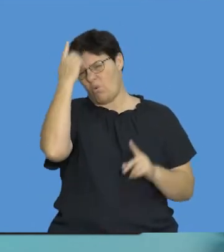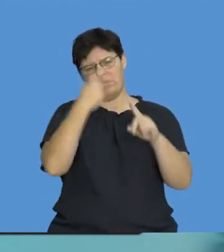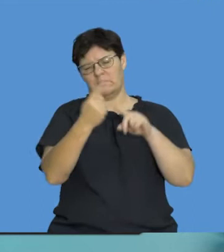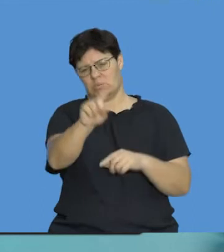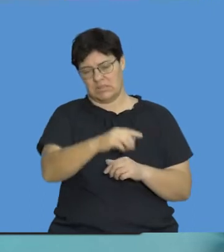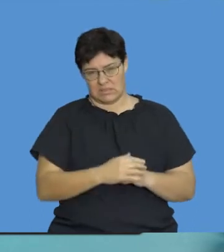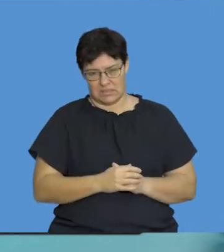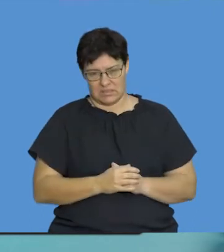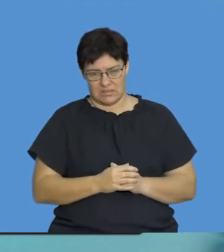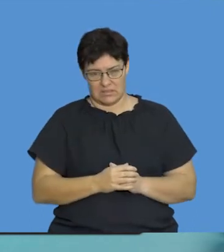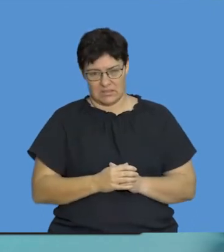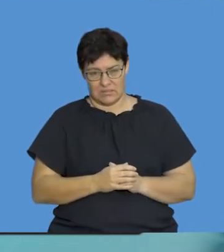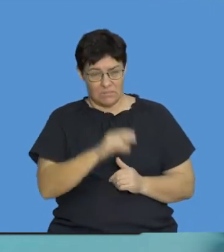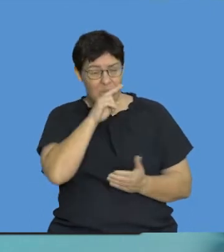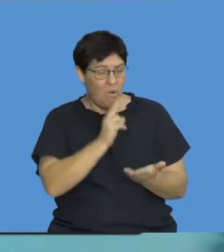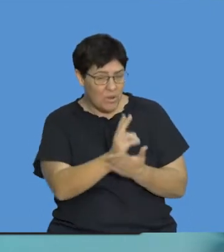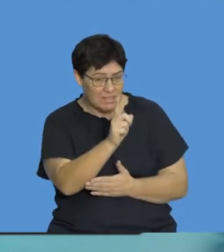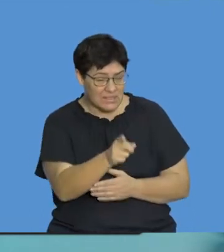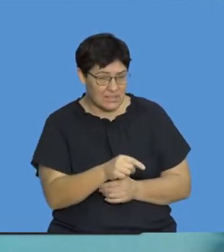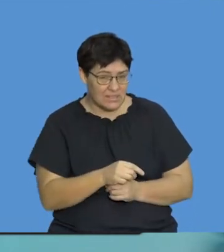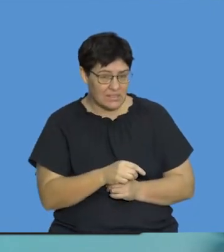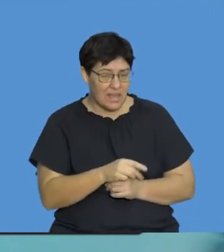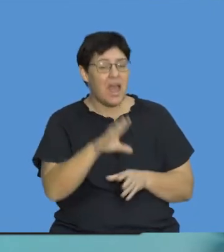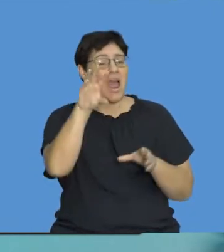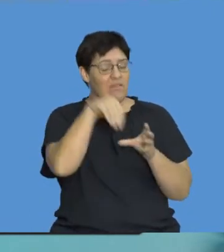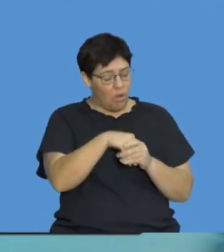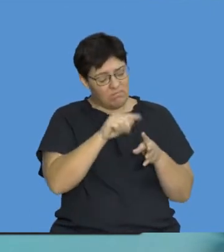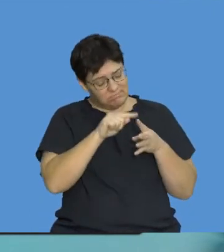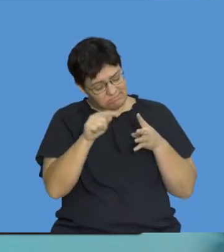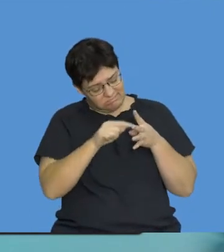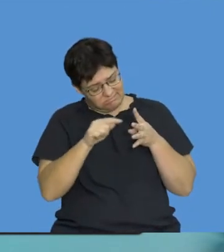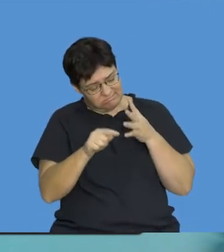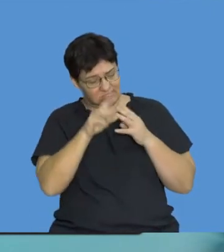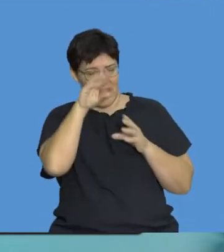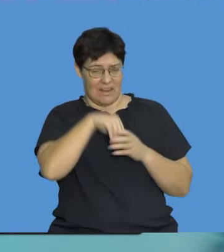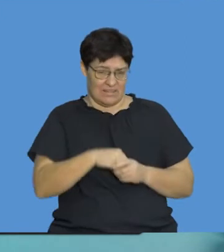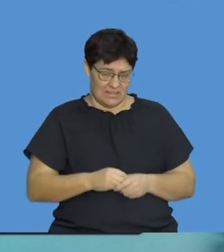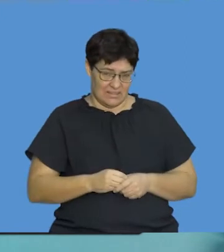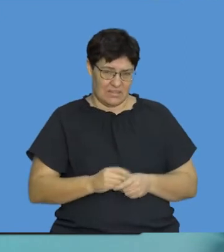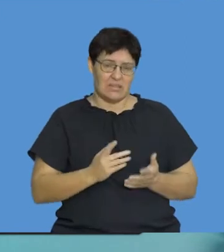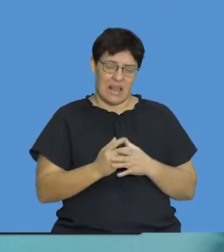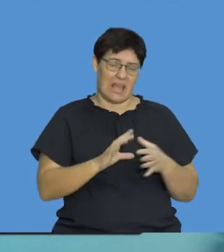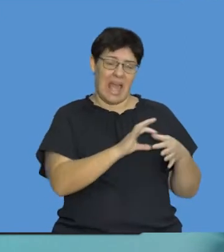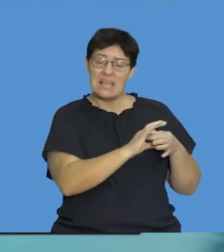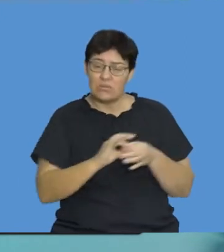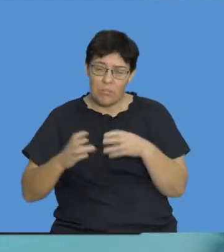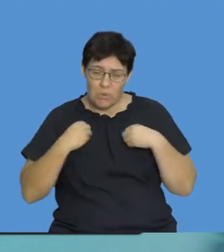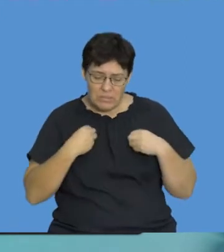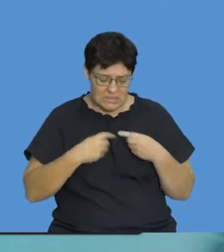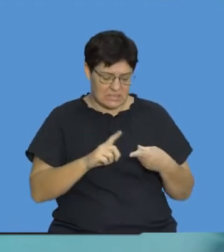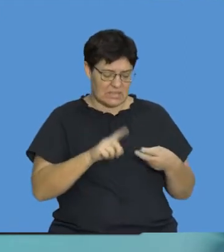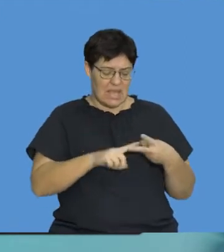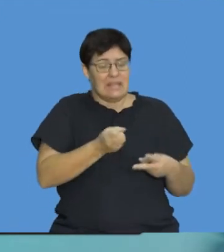is. To be honest with you, it involves a lot of things. As we saw, it's the associative property and